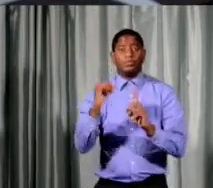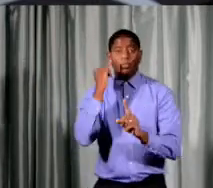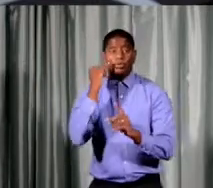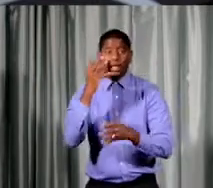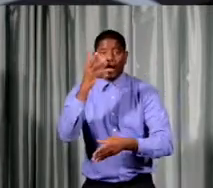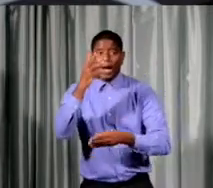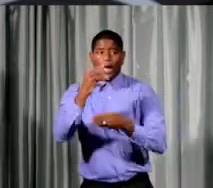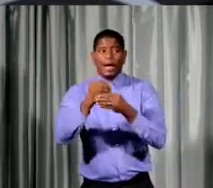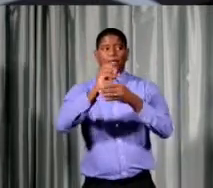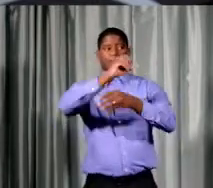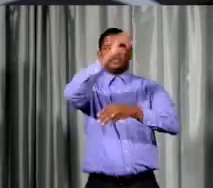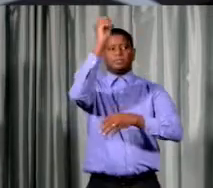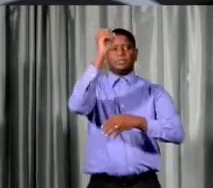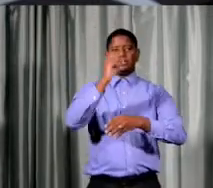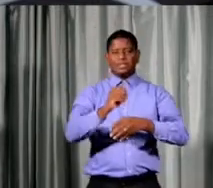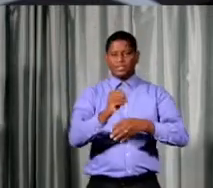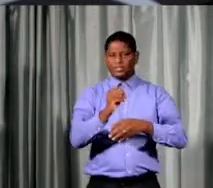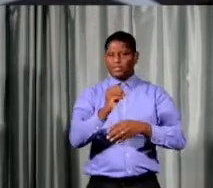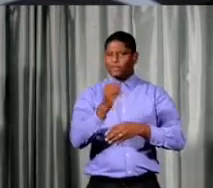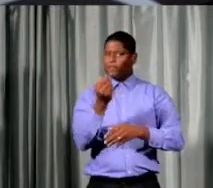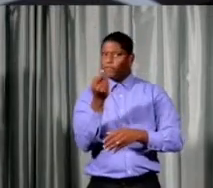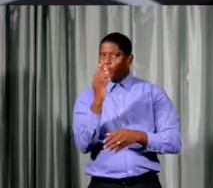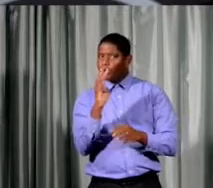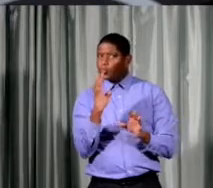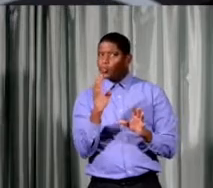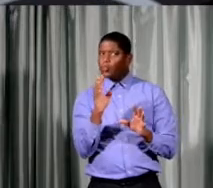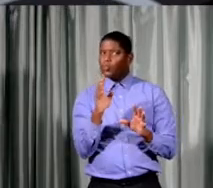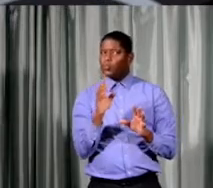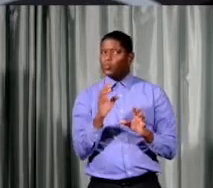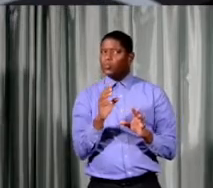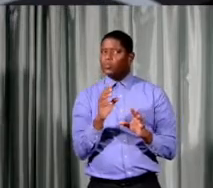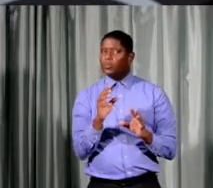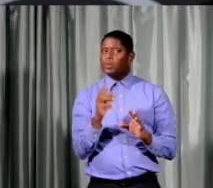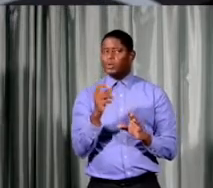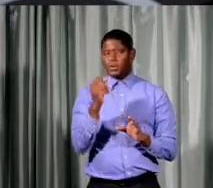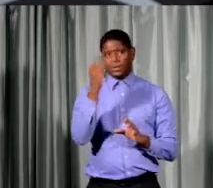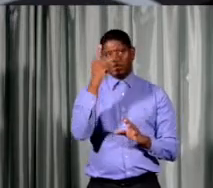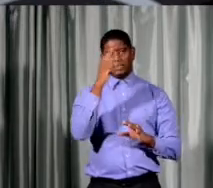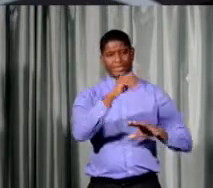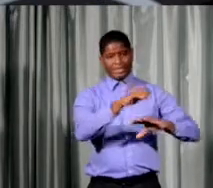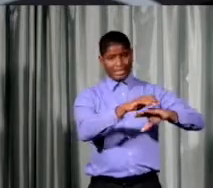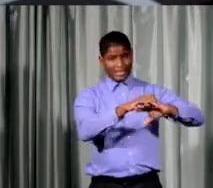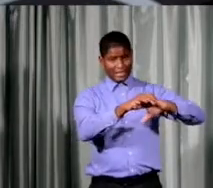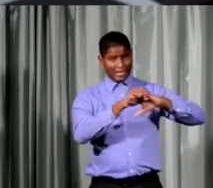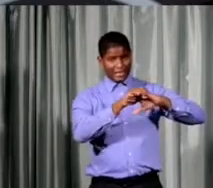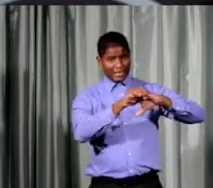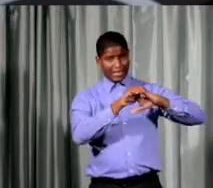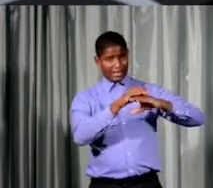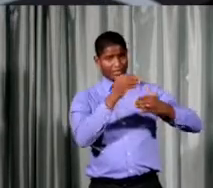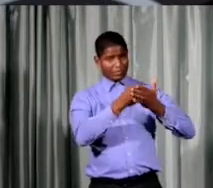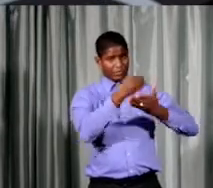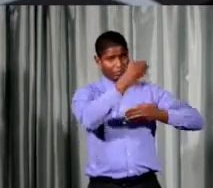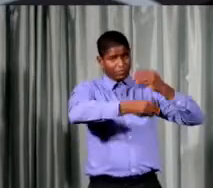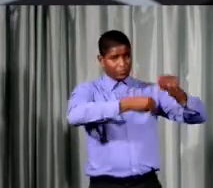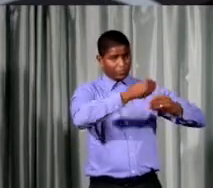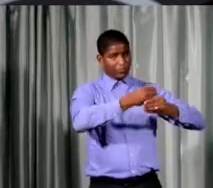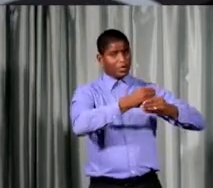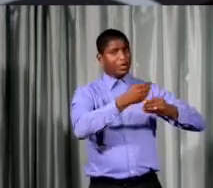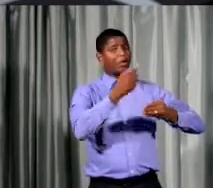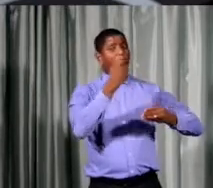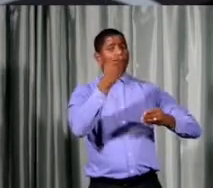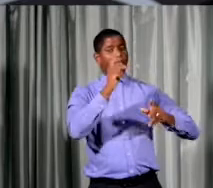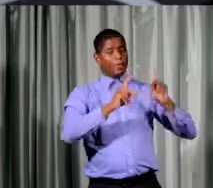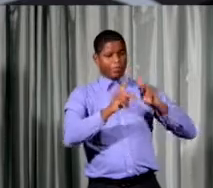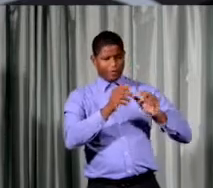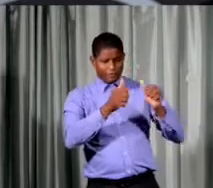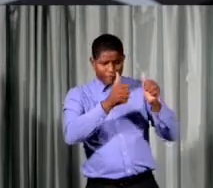basic percentages. Now, this is a technique. English accounting, people who came follow